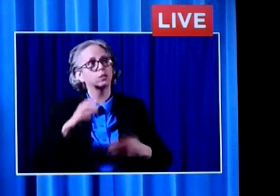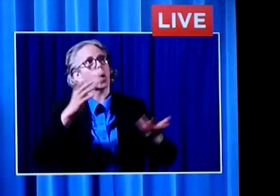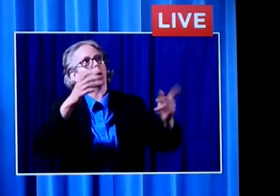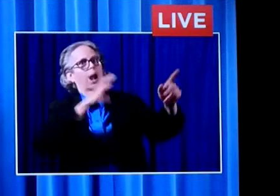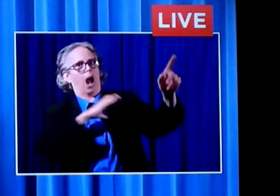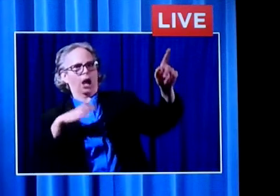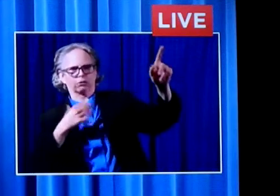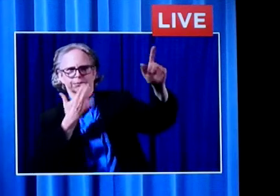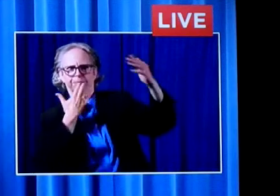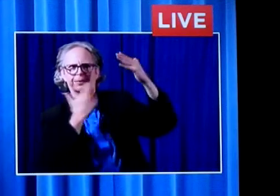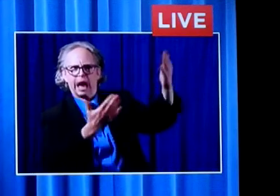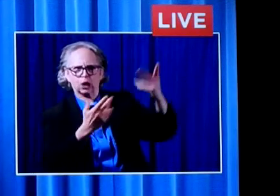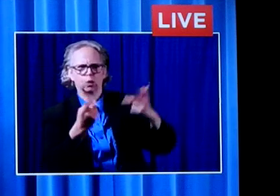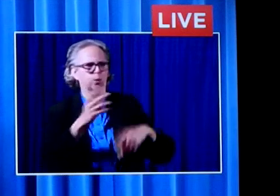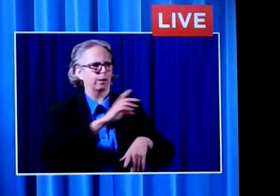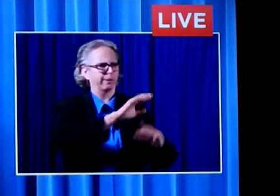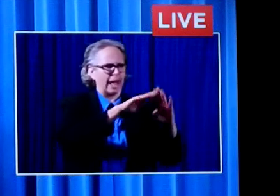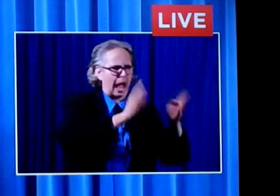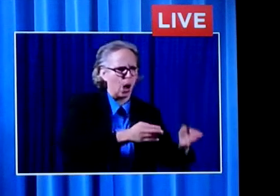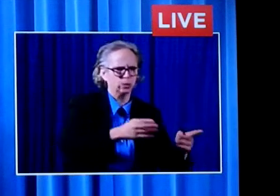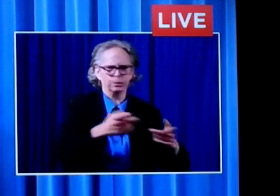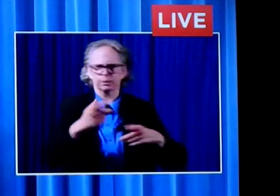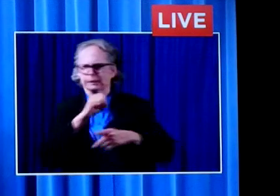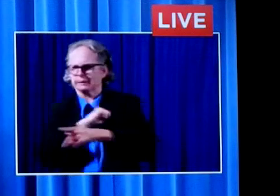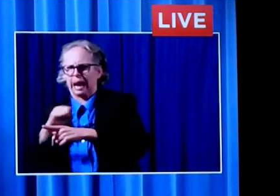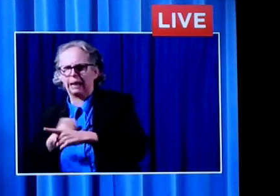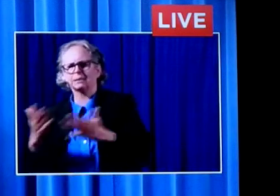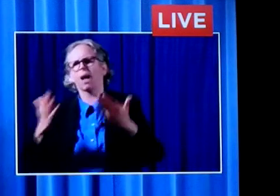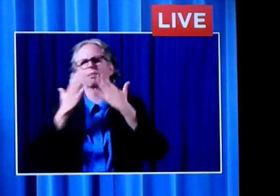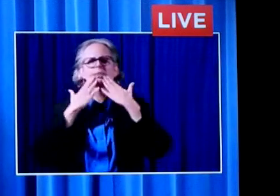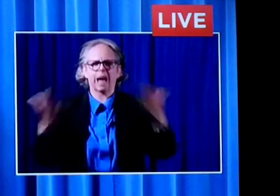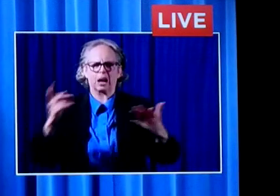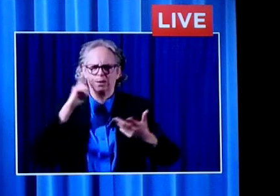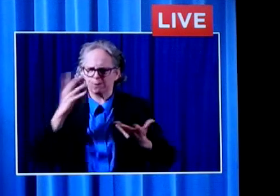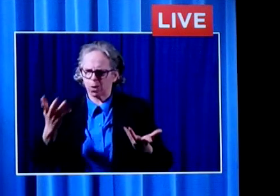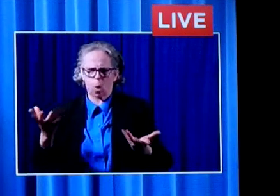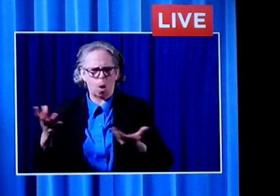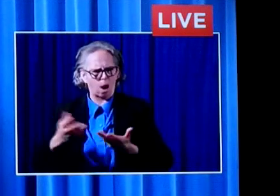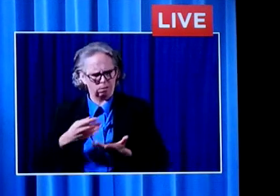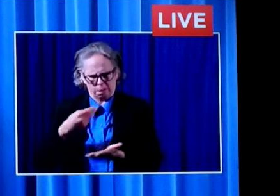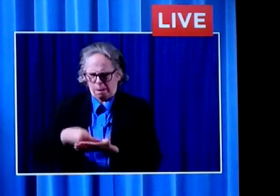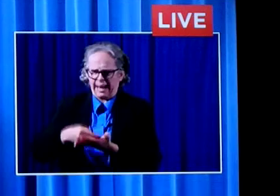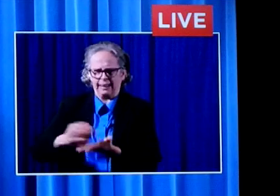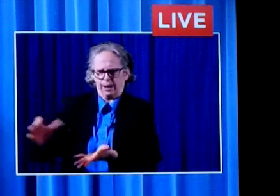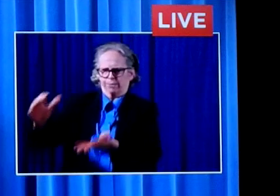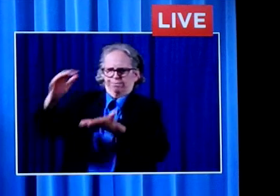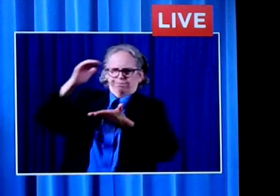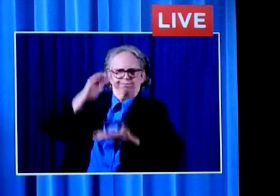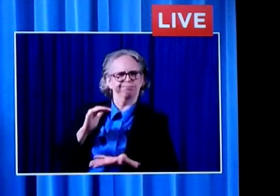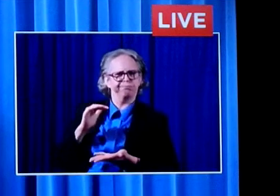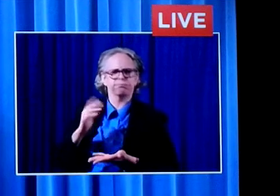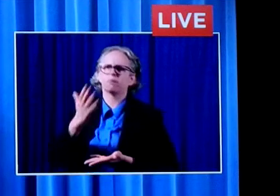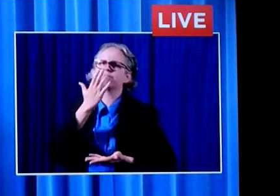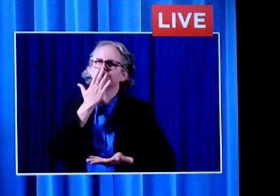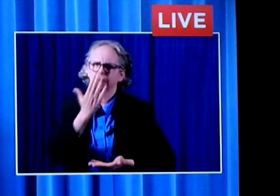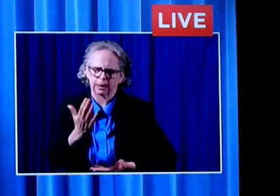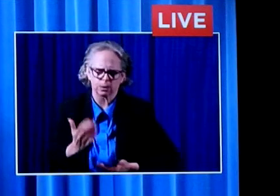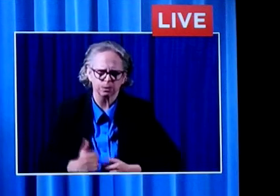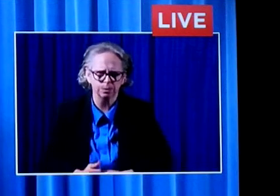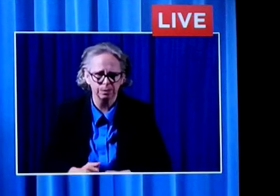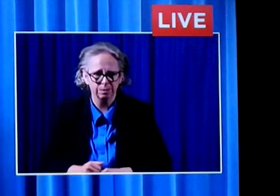and the Senate, for providing these CARE dollars. Funding comes from Federal CARES Act